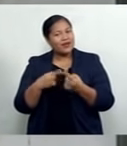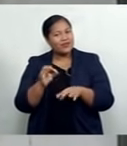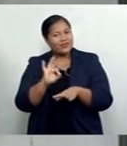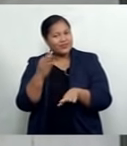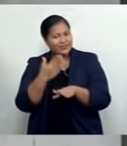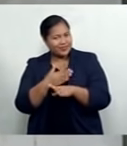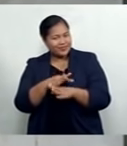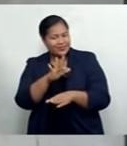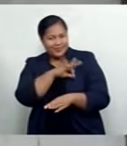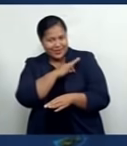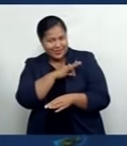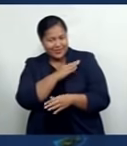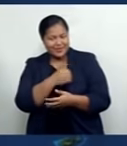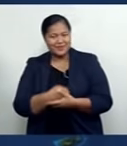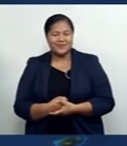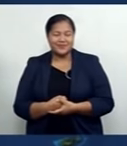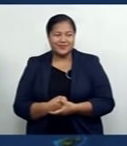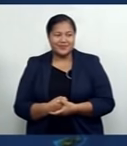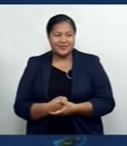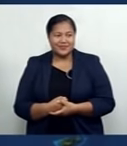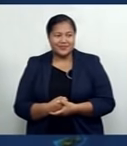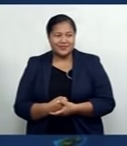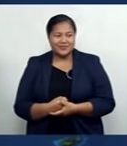benefit. To